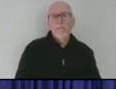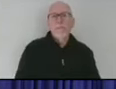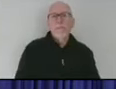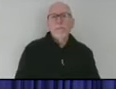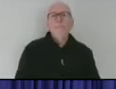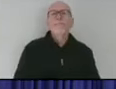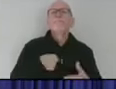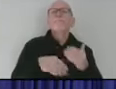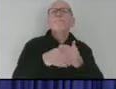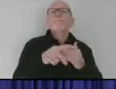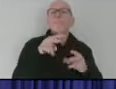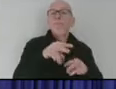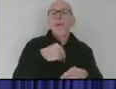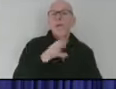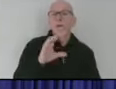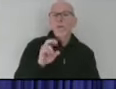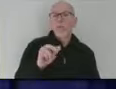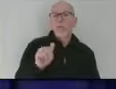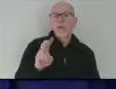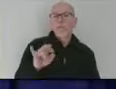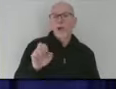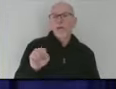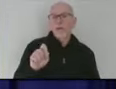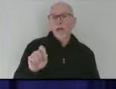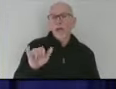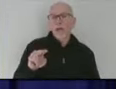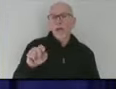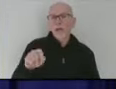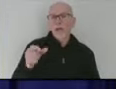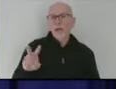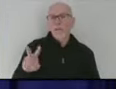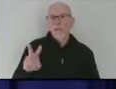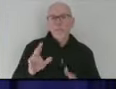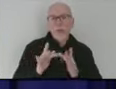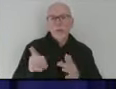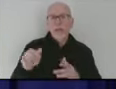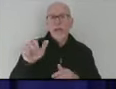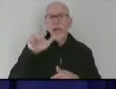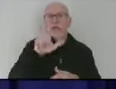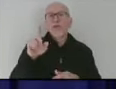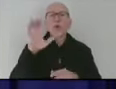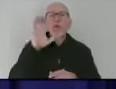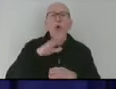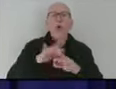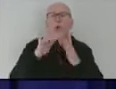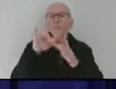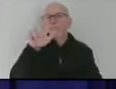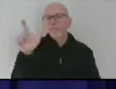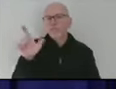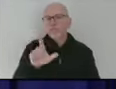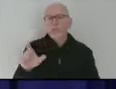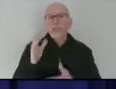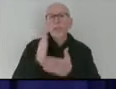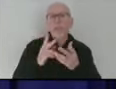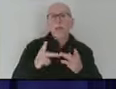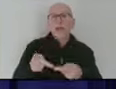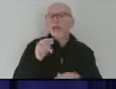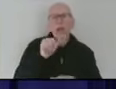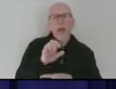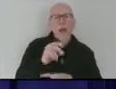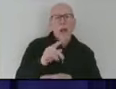our coronavirus.in.gov website and hover over the different places that you're looking to get tested, that some places that are not the Optum sites